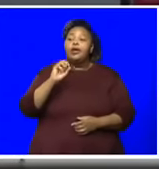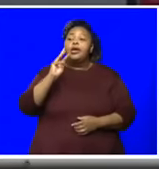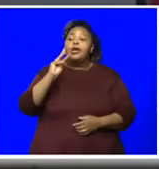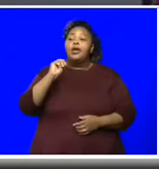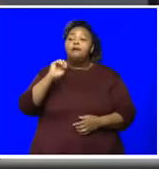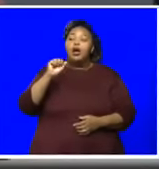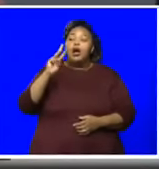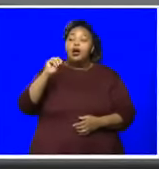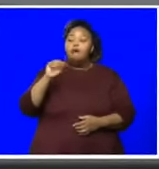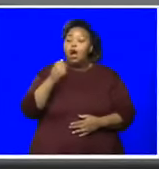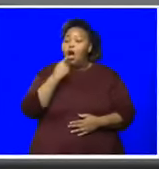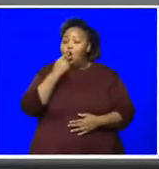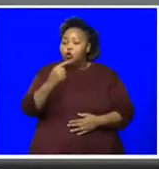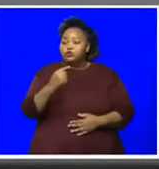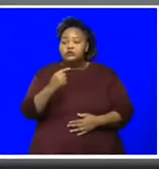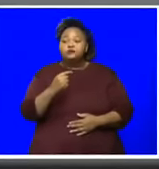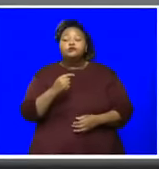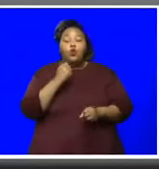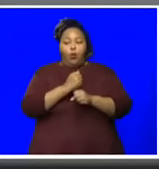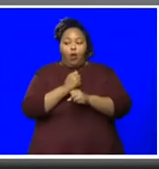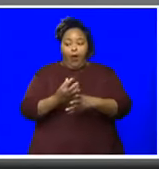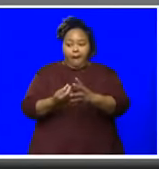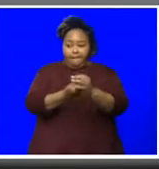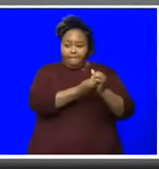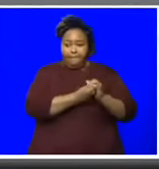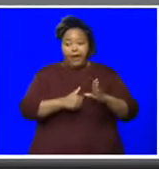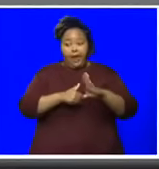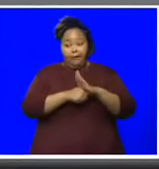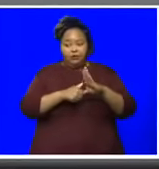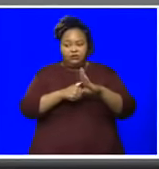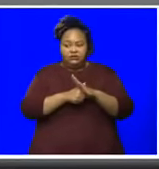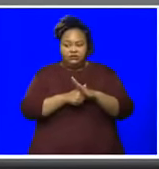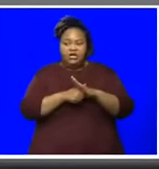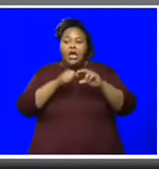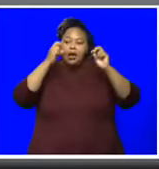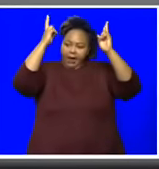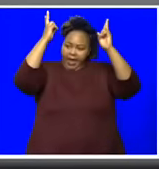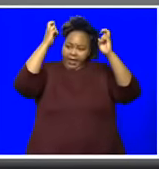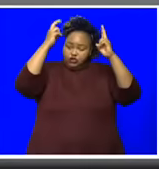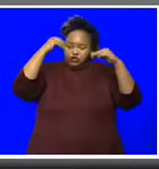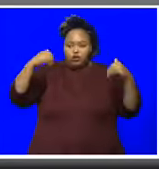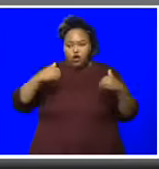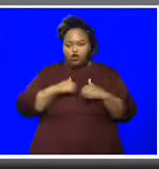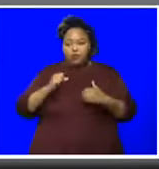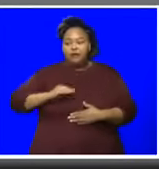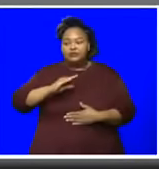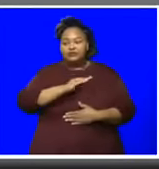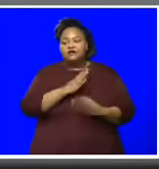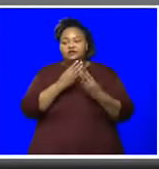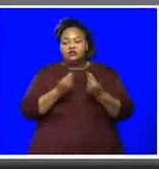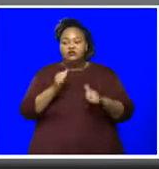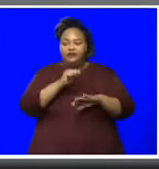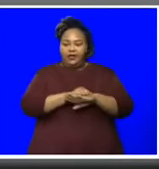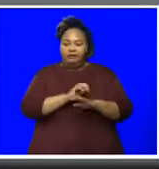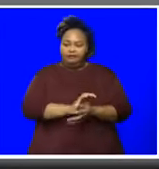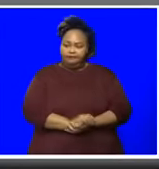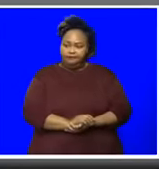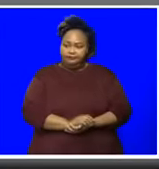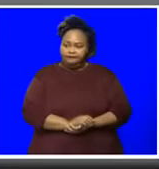letithinza tisebenti. Working together as employers and workers, it then